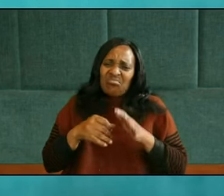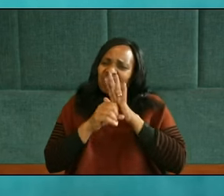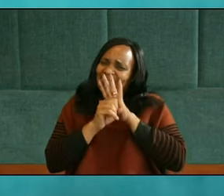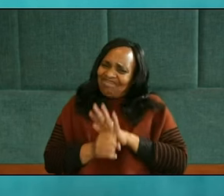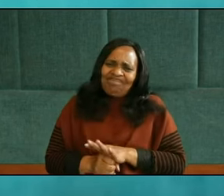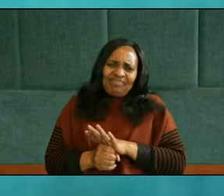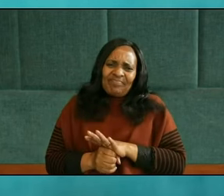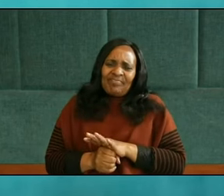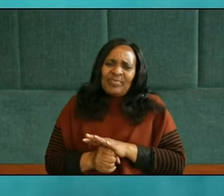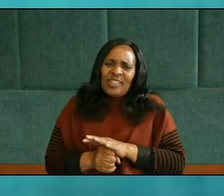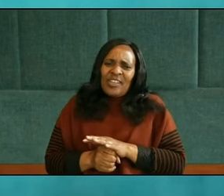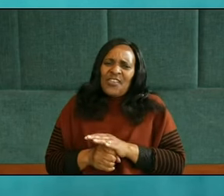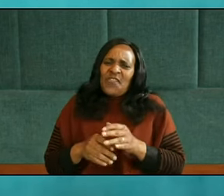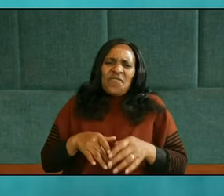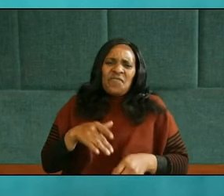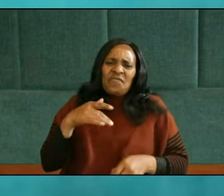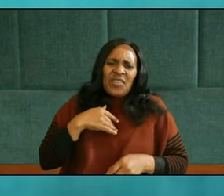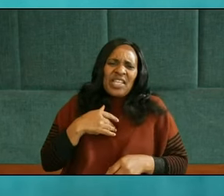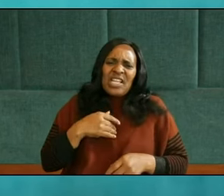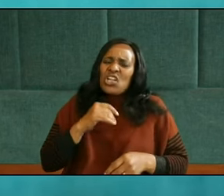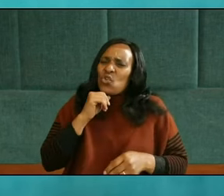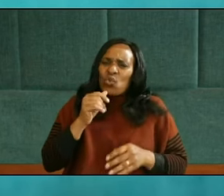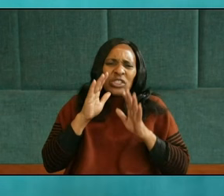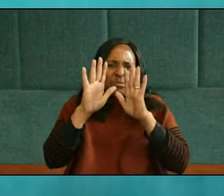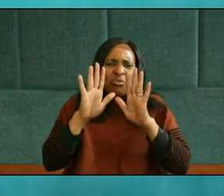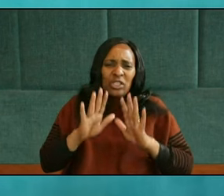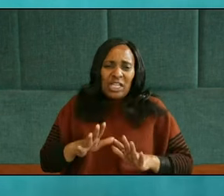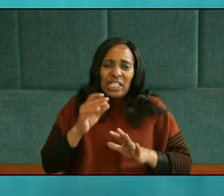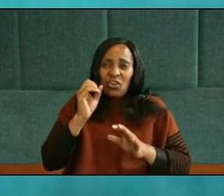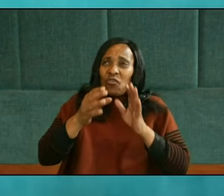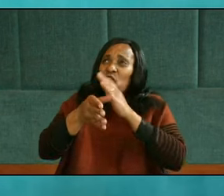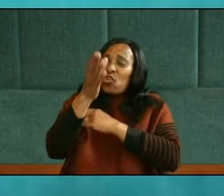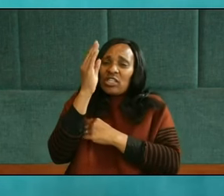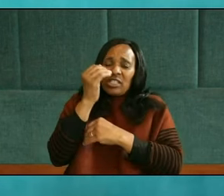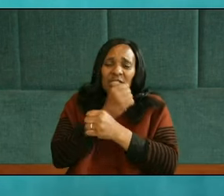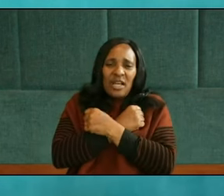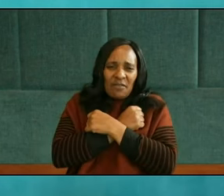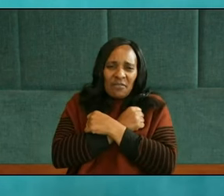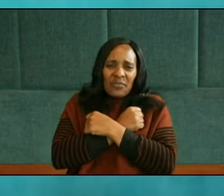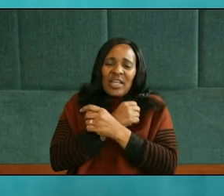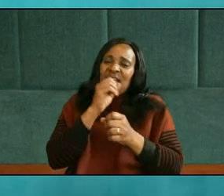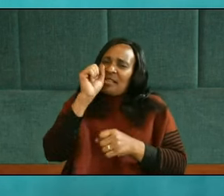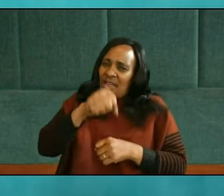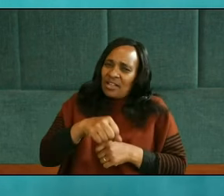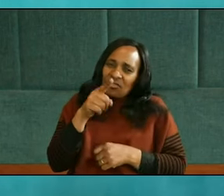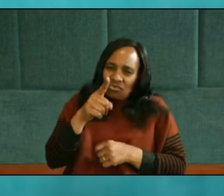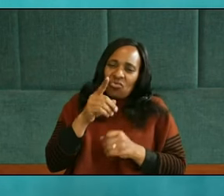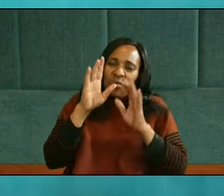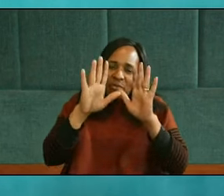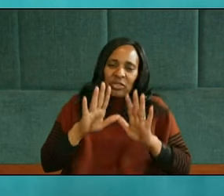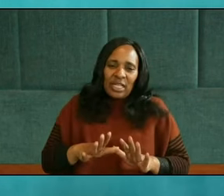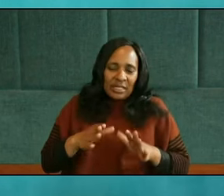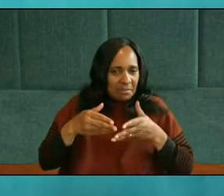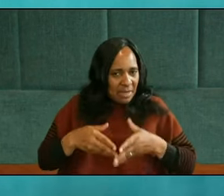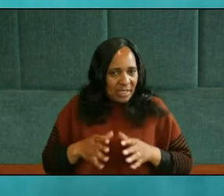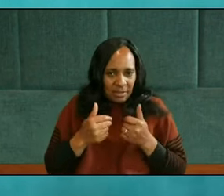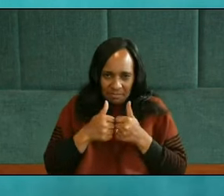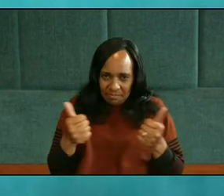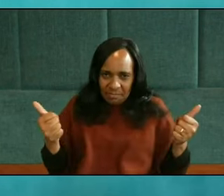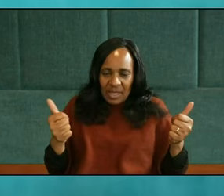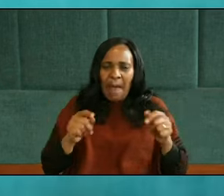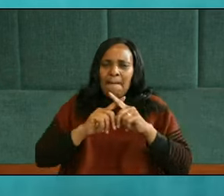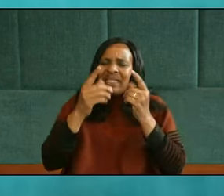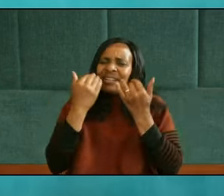undermined, makes you feel so unworthy of God's love? Even though, yes, you're unworthy by birth, but there